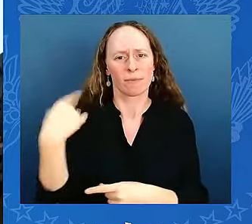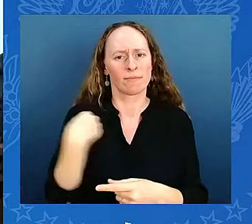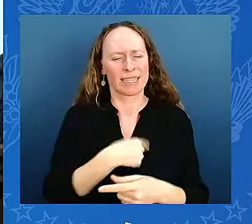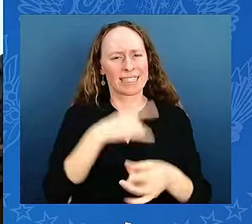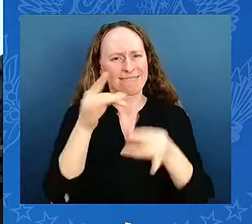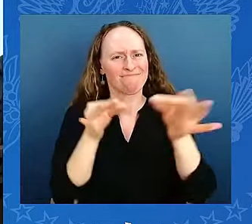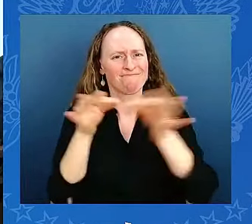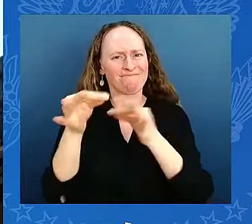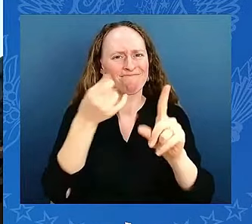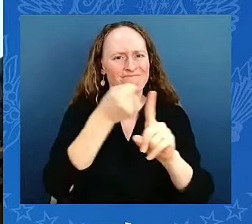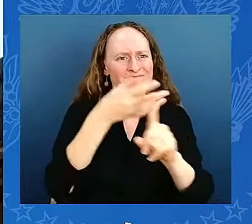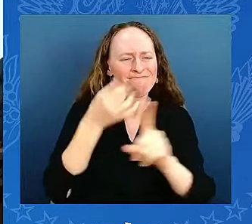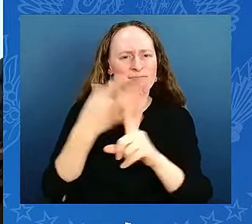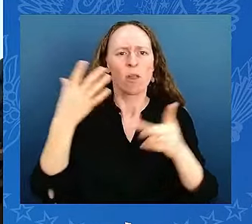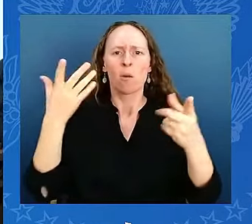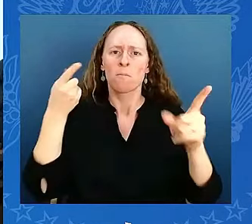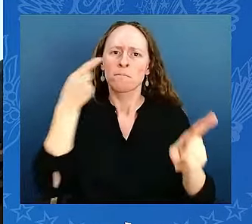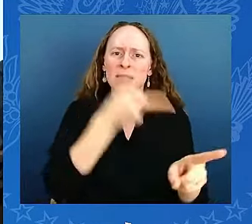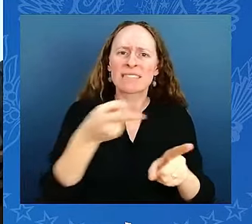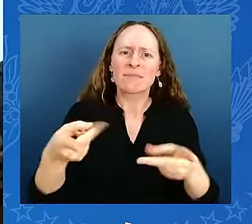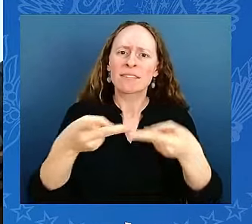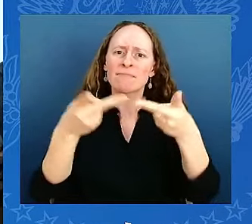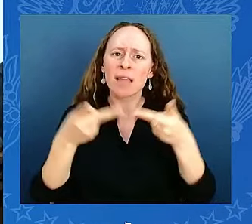whole of community response that you see here.